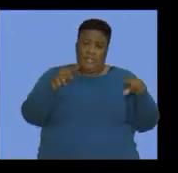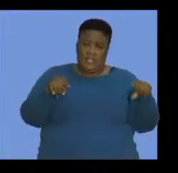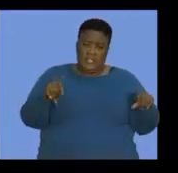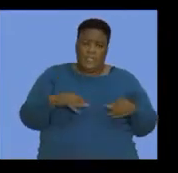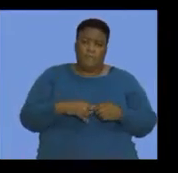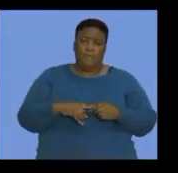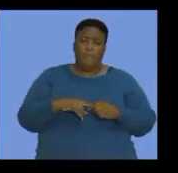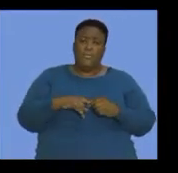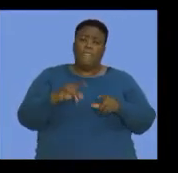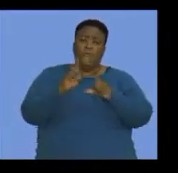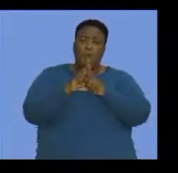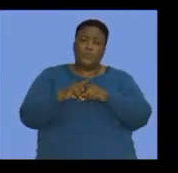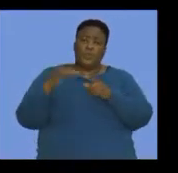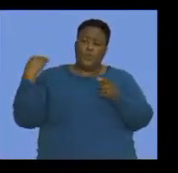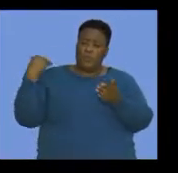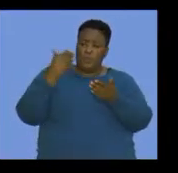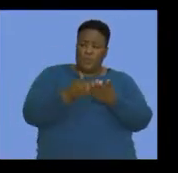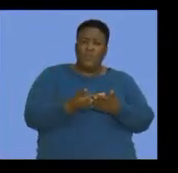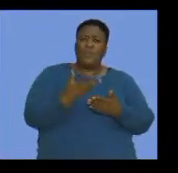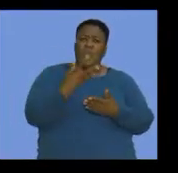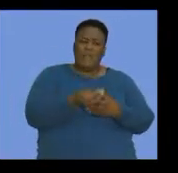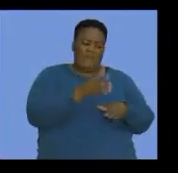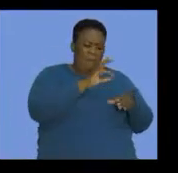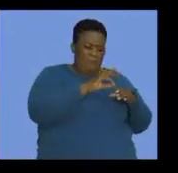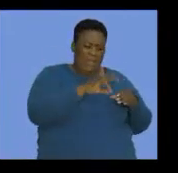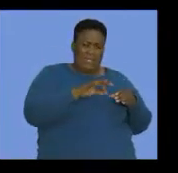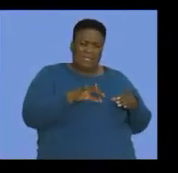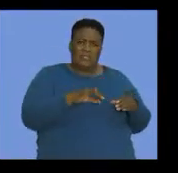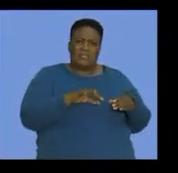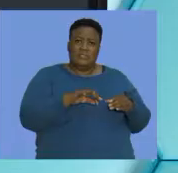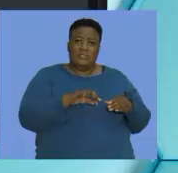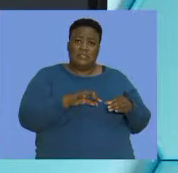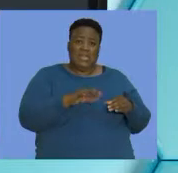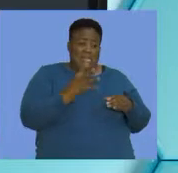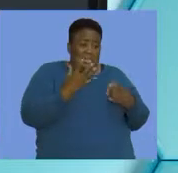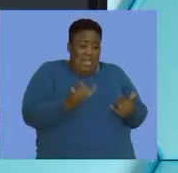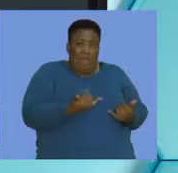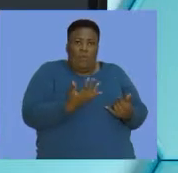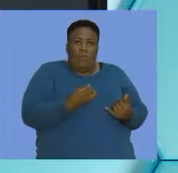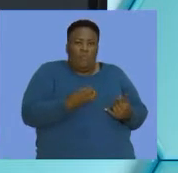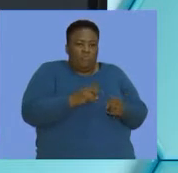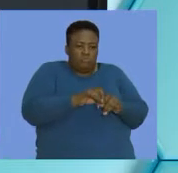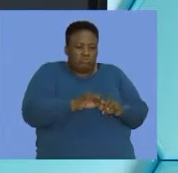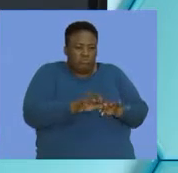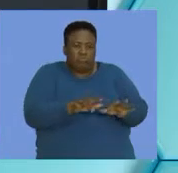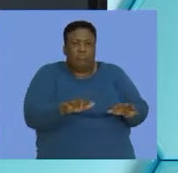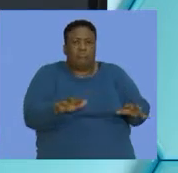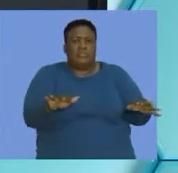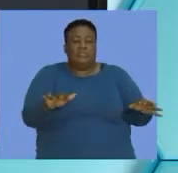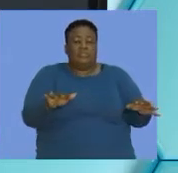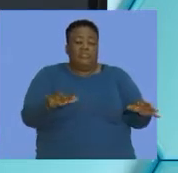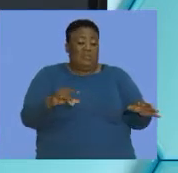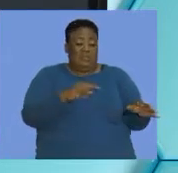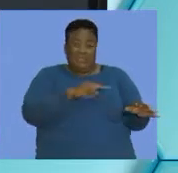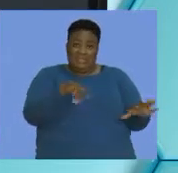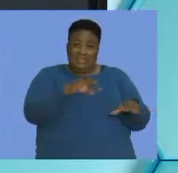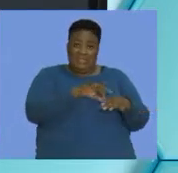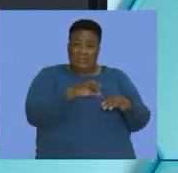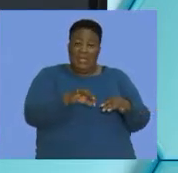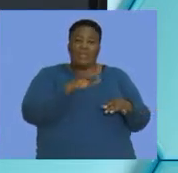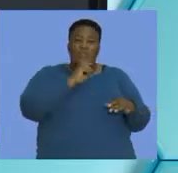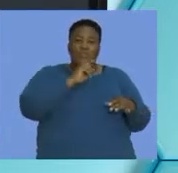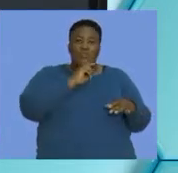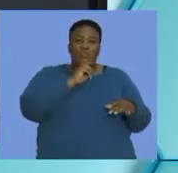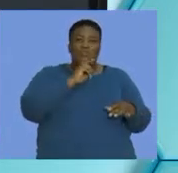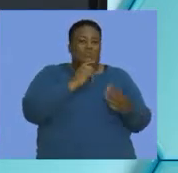that there's been, over the years, alien plants that have encroached on our natural biodiversity, and these